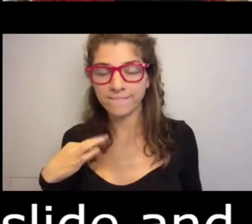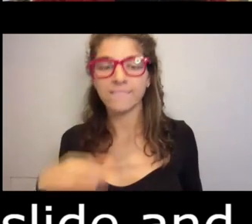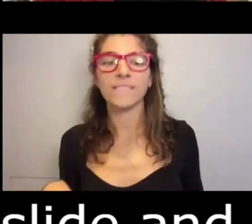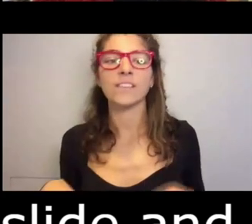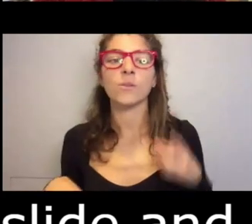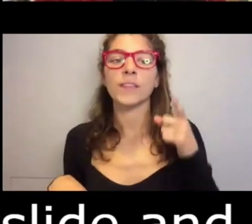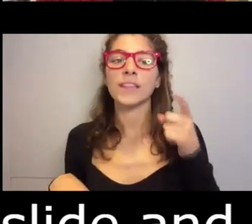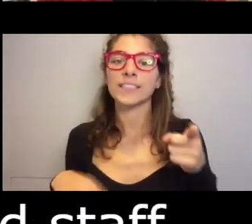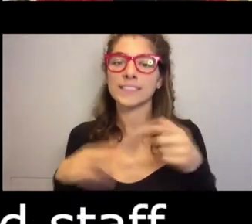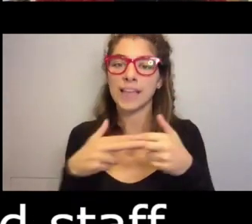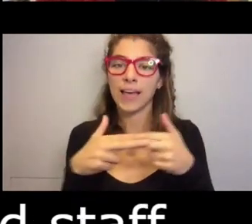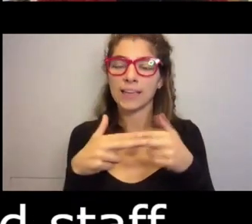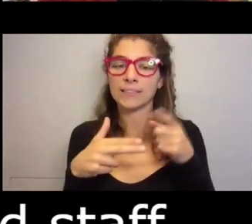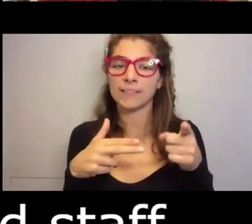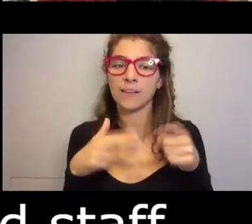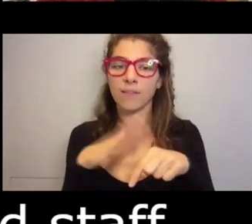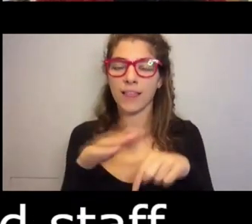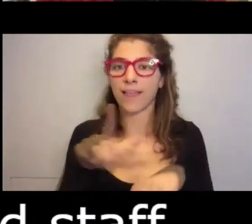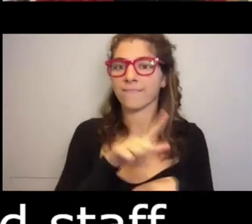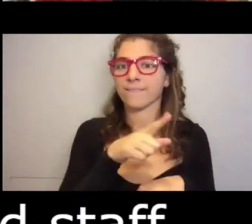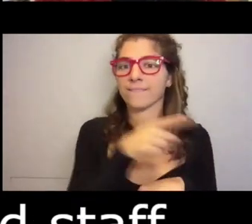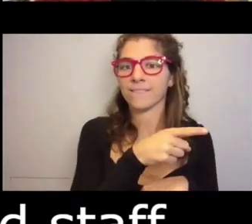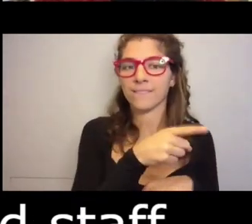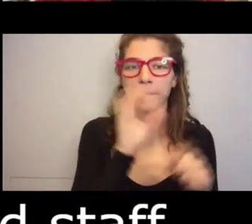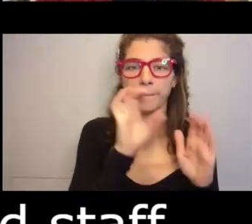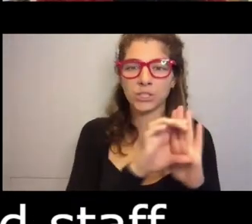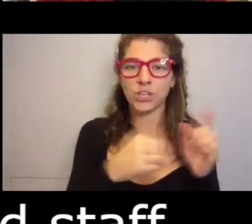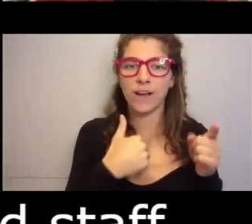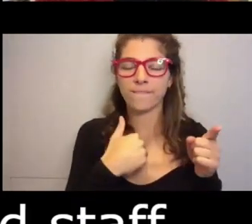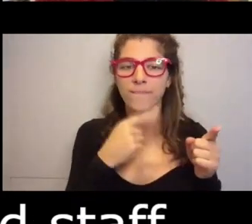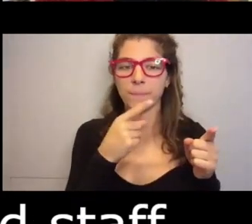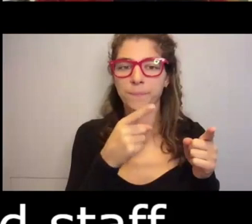in this slide on the left-hand picture, we have a